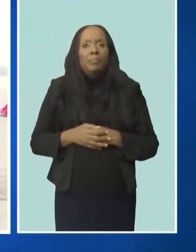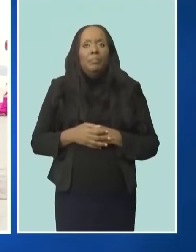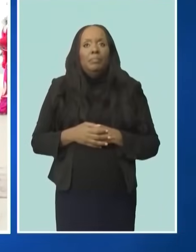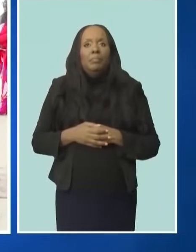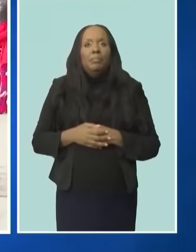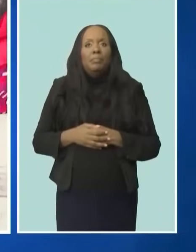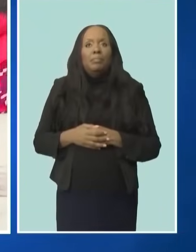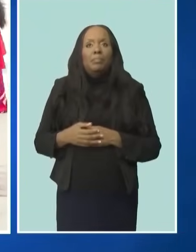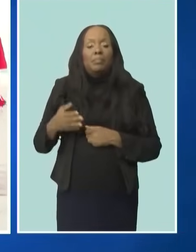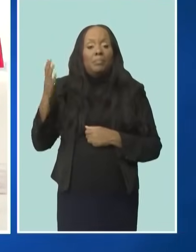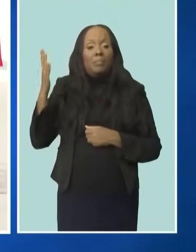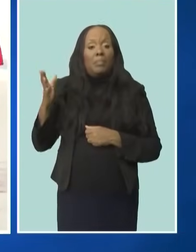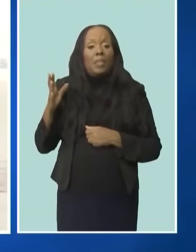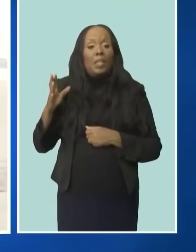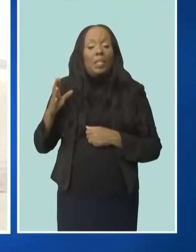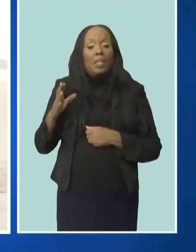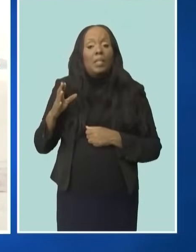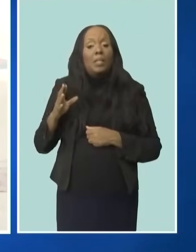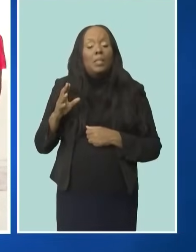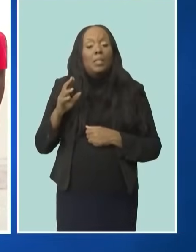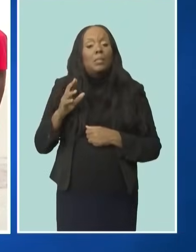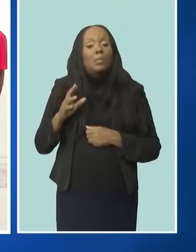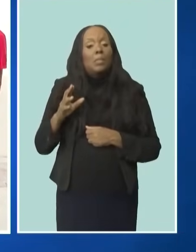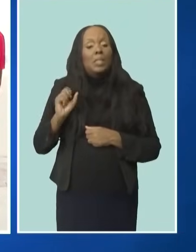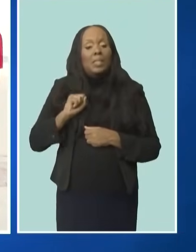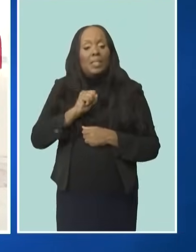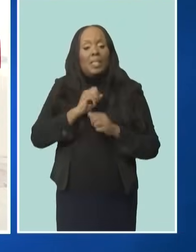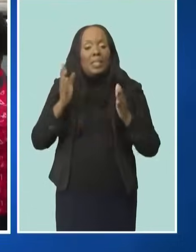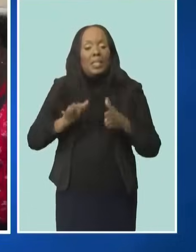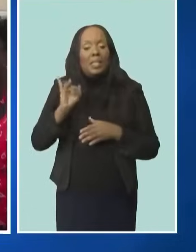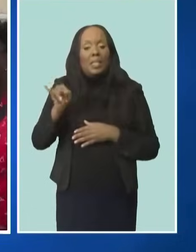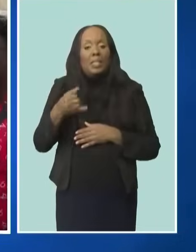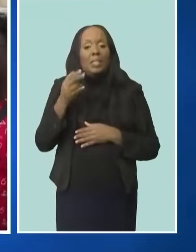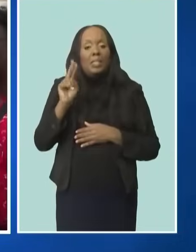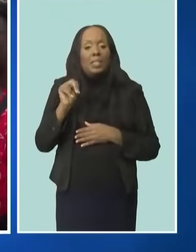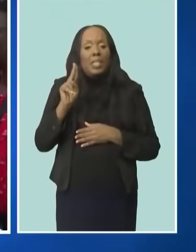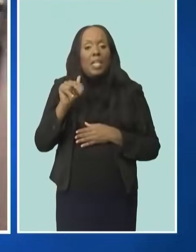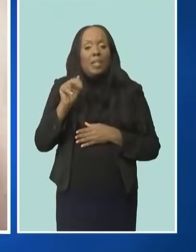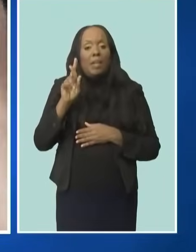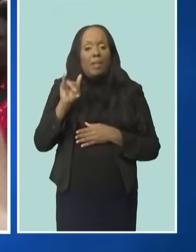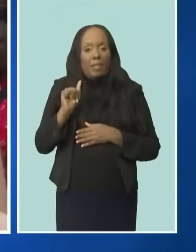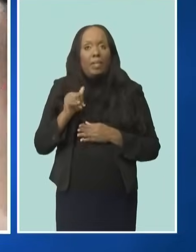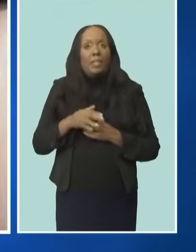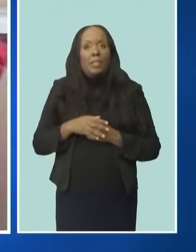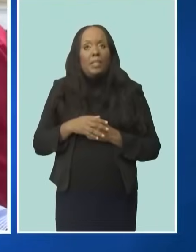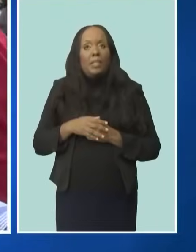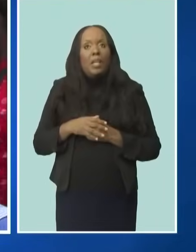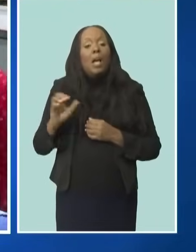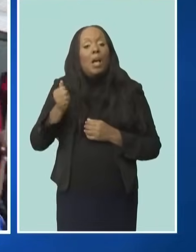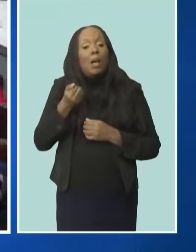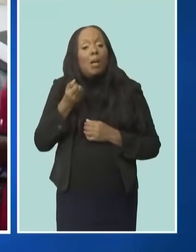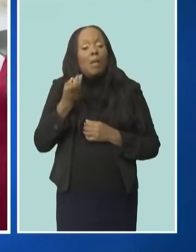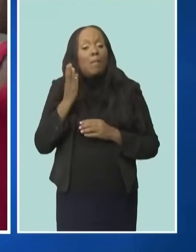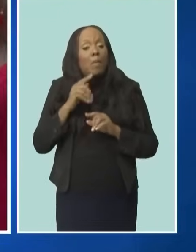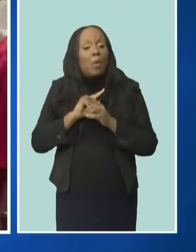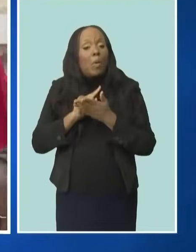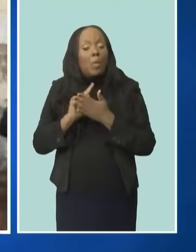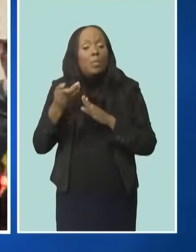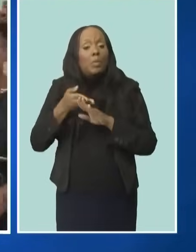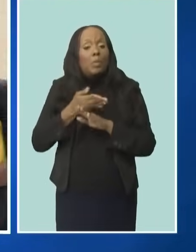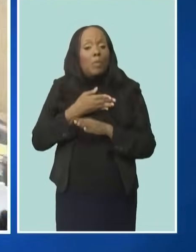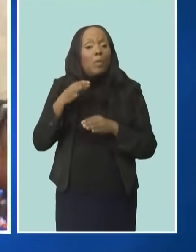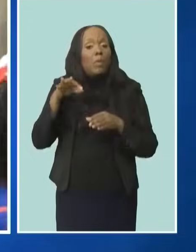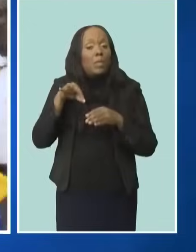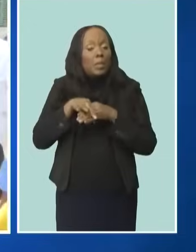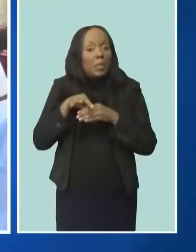to the Senate on January 8, 2024. A few weeks before the May 21st by-election in St. James North, he